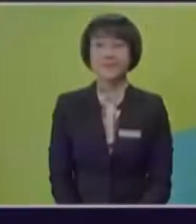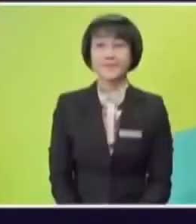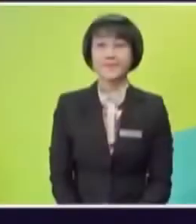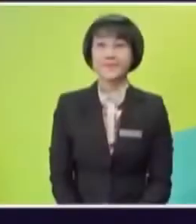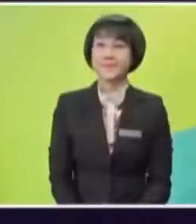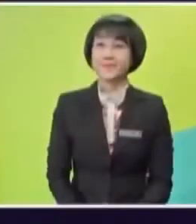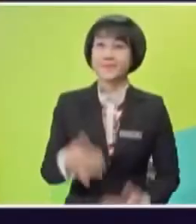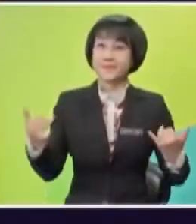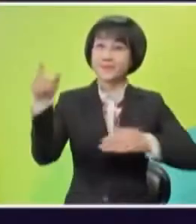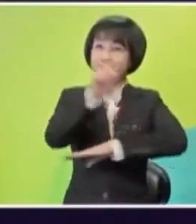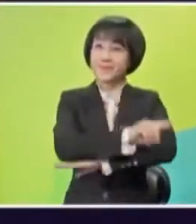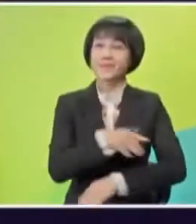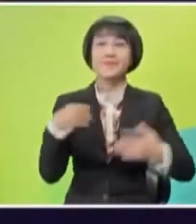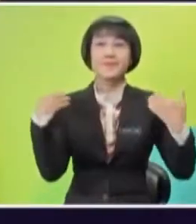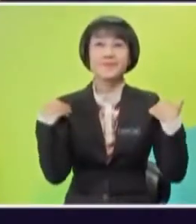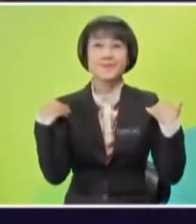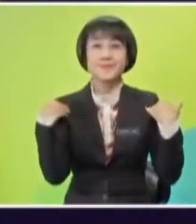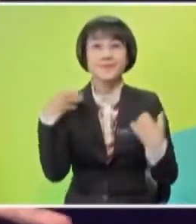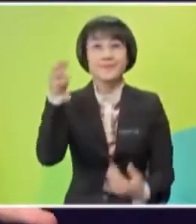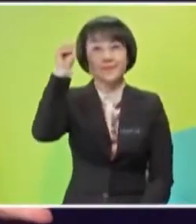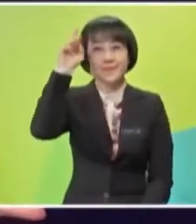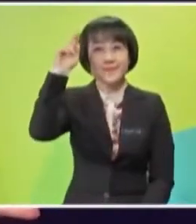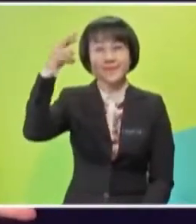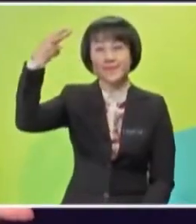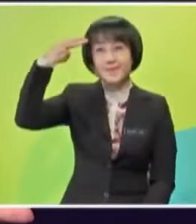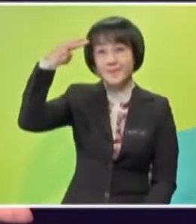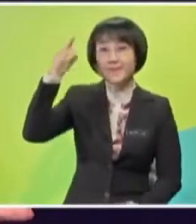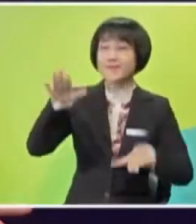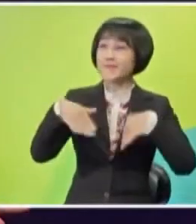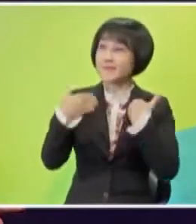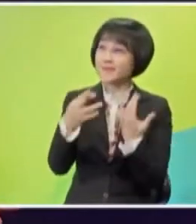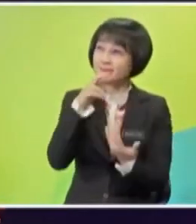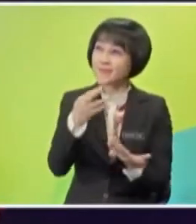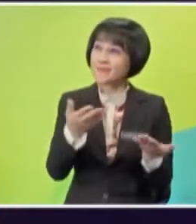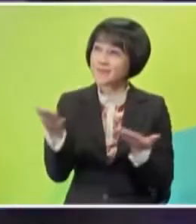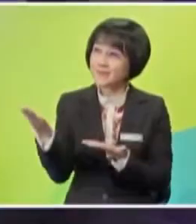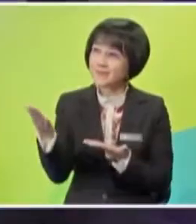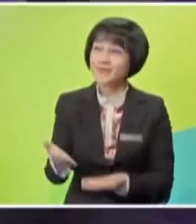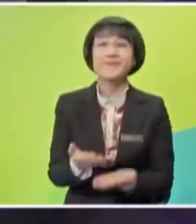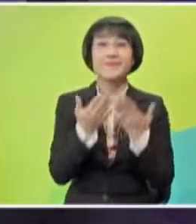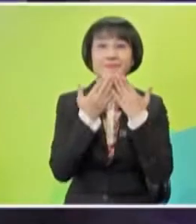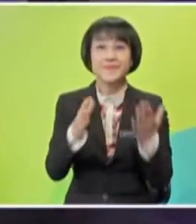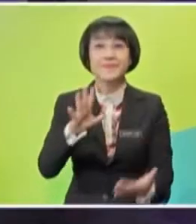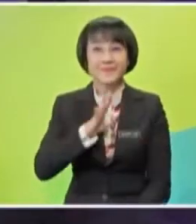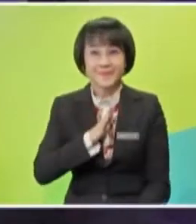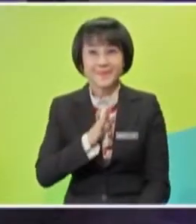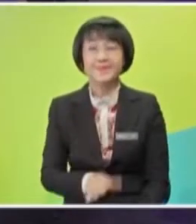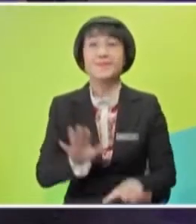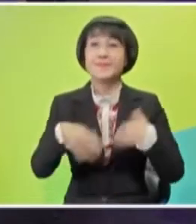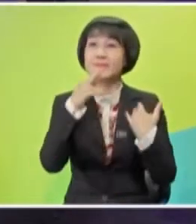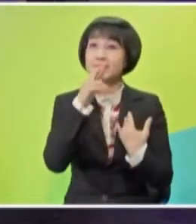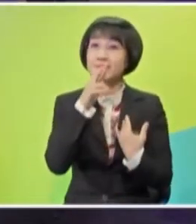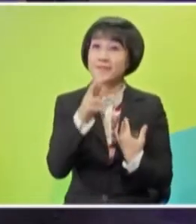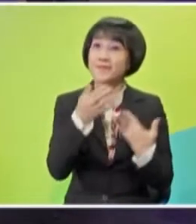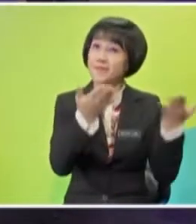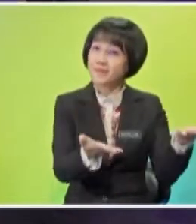And today we have Mr. Hanin. Hi Mr. Hanin, how are you doing today? I'm fine, Sean. Thank you very much for asking. And how about you? I